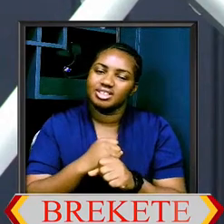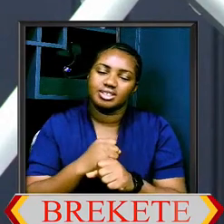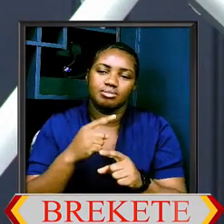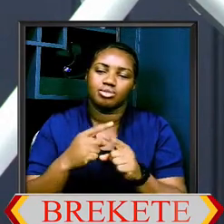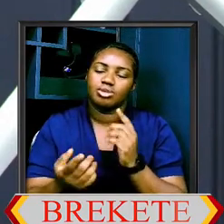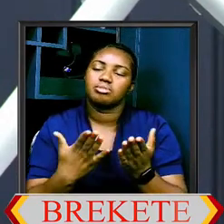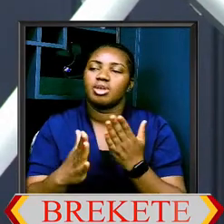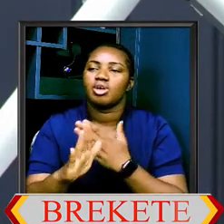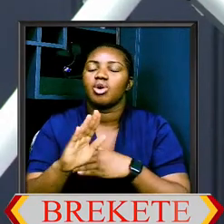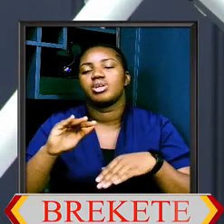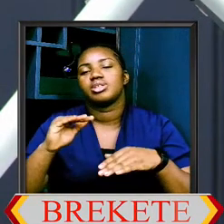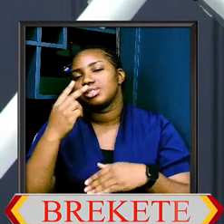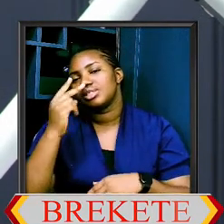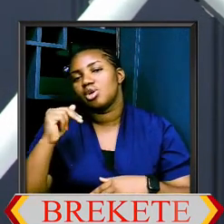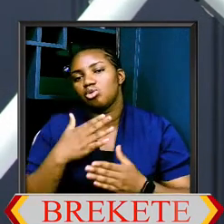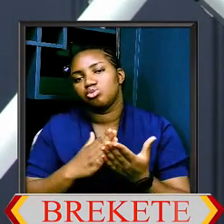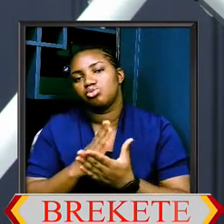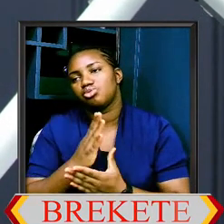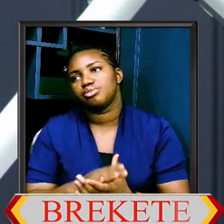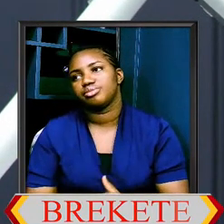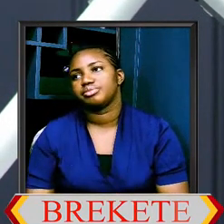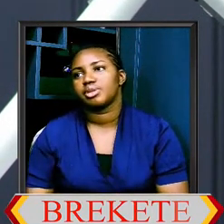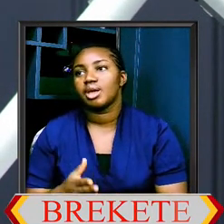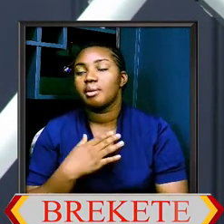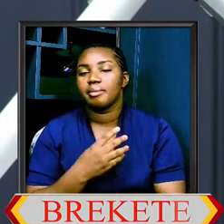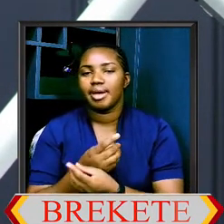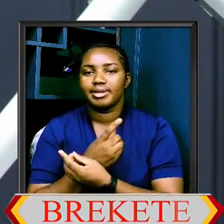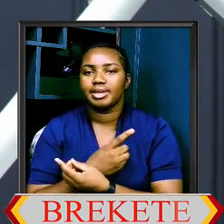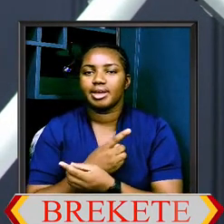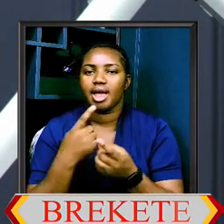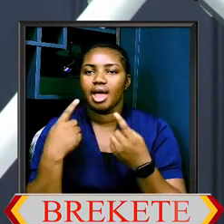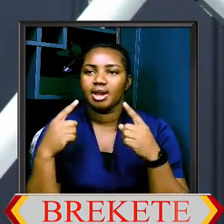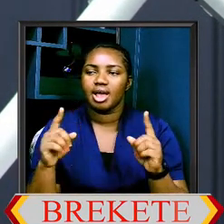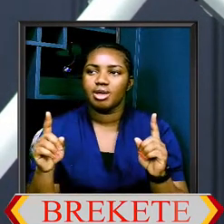God will see us through. My dear. Yes, sir.